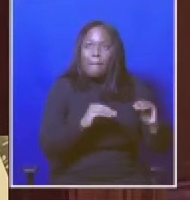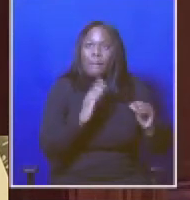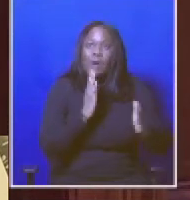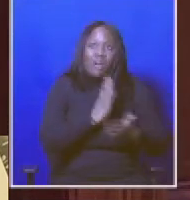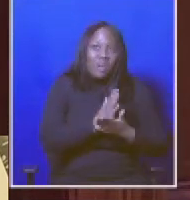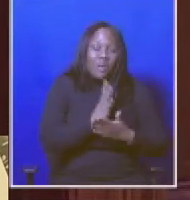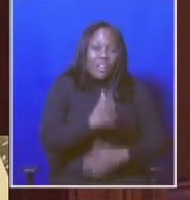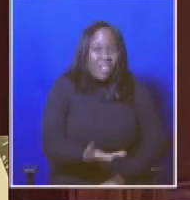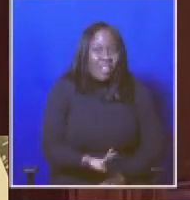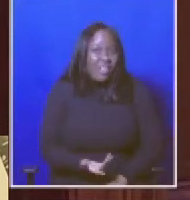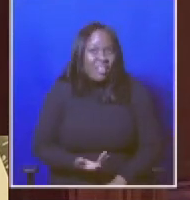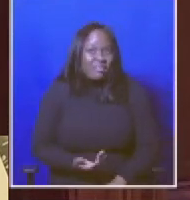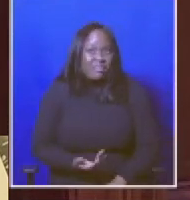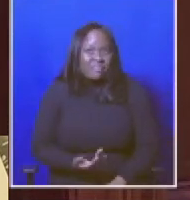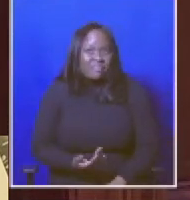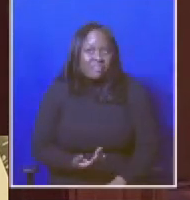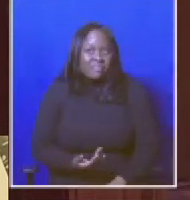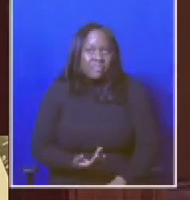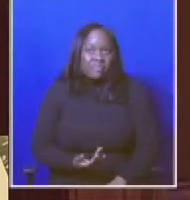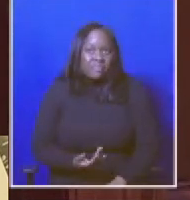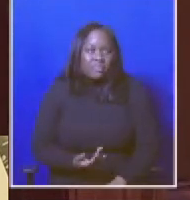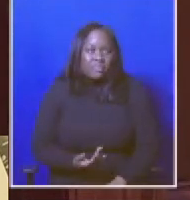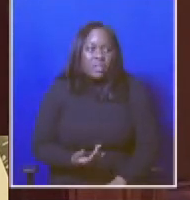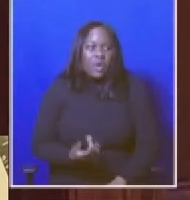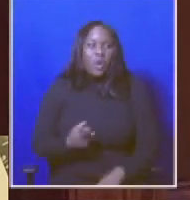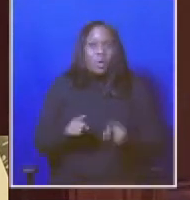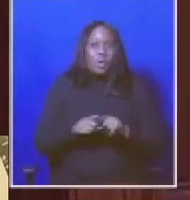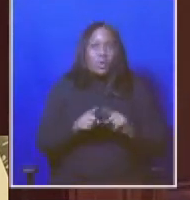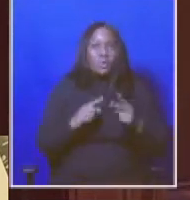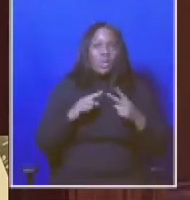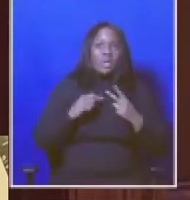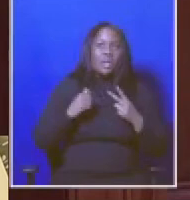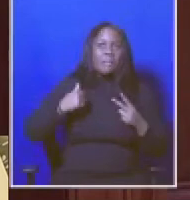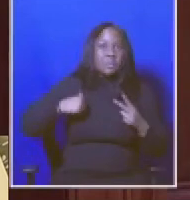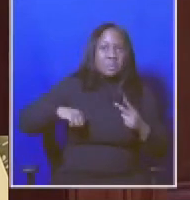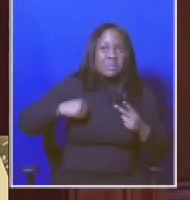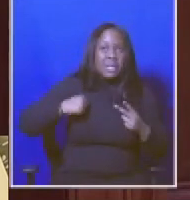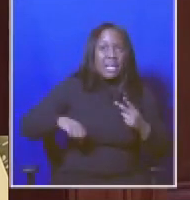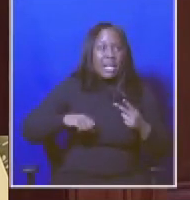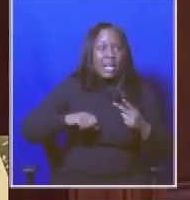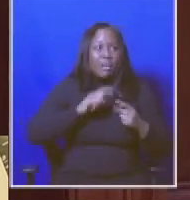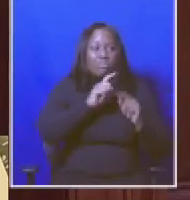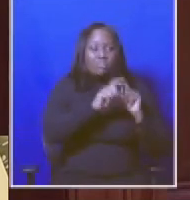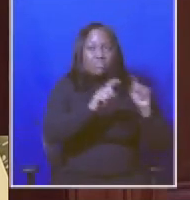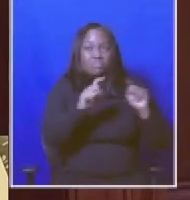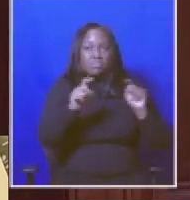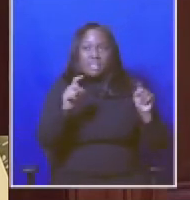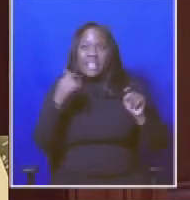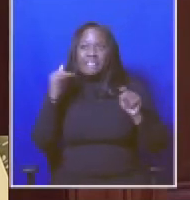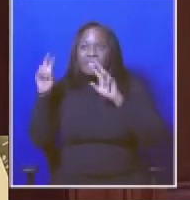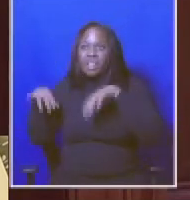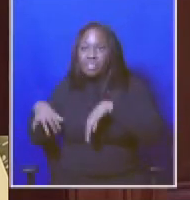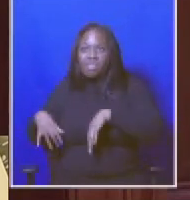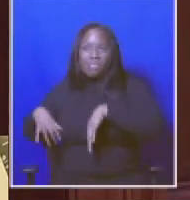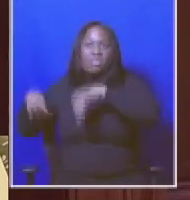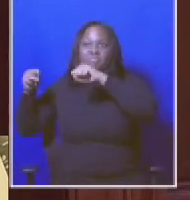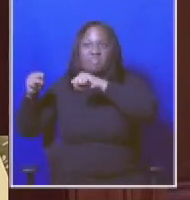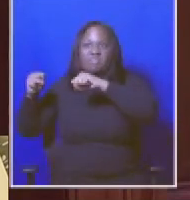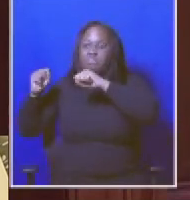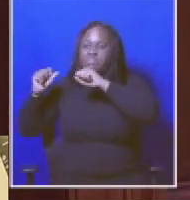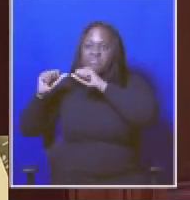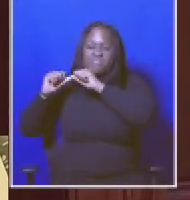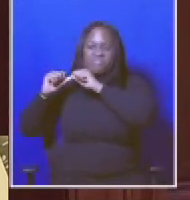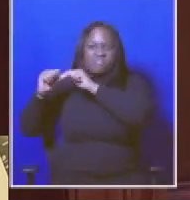water supply will be available in these municipal areas as with the current storage